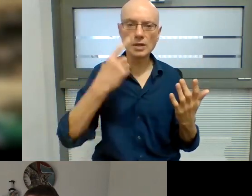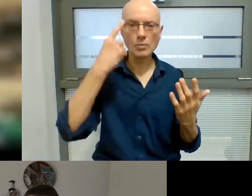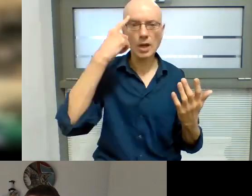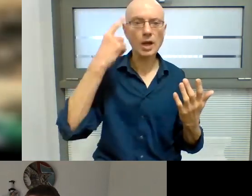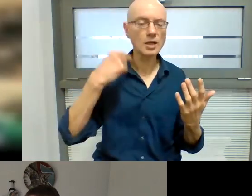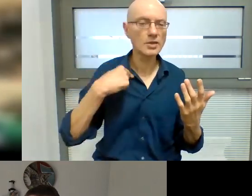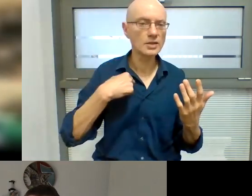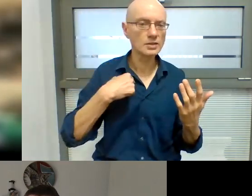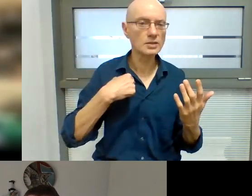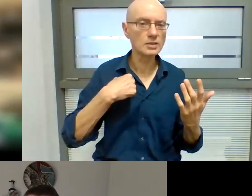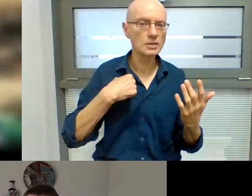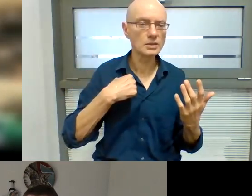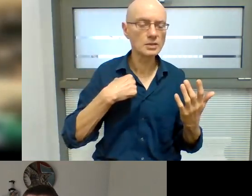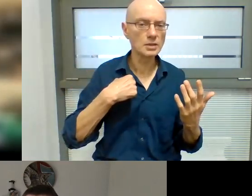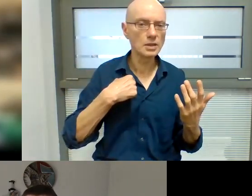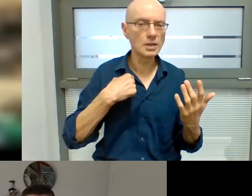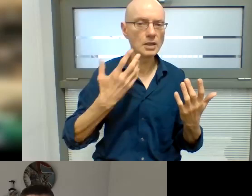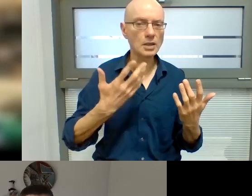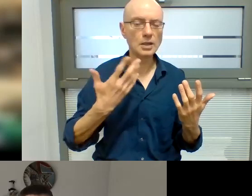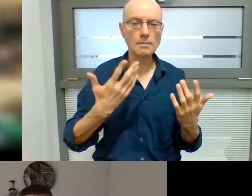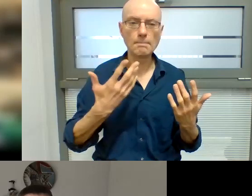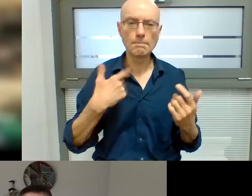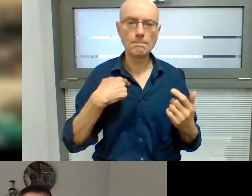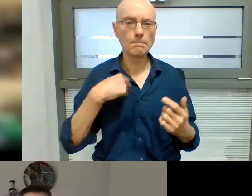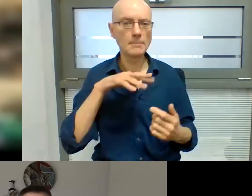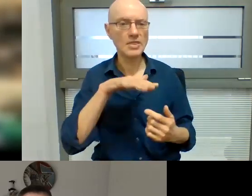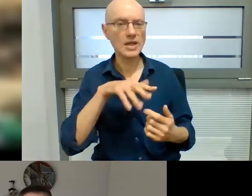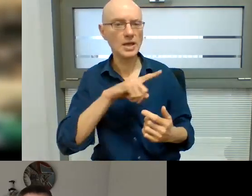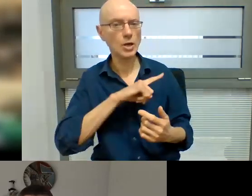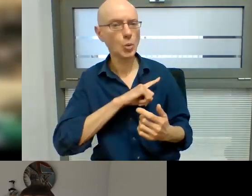really, I'm kind of there to really facilitate,